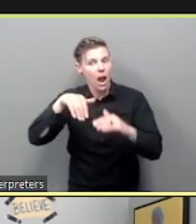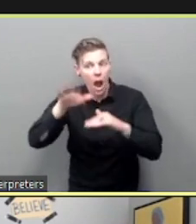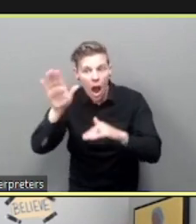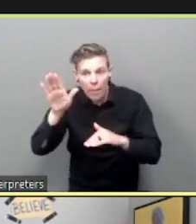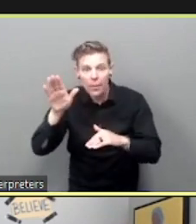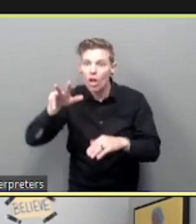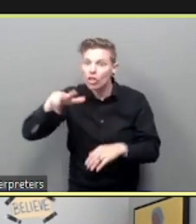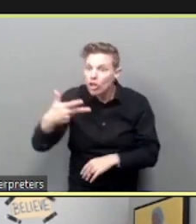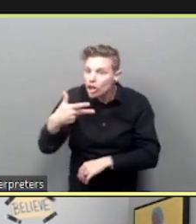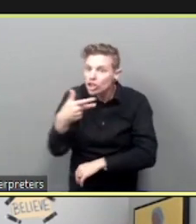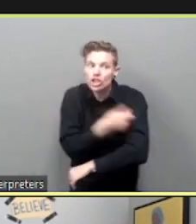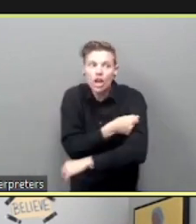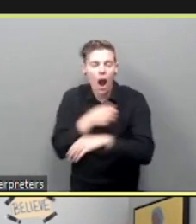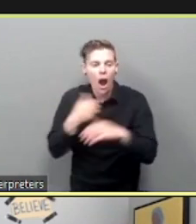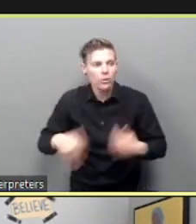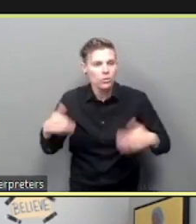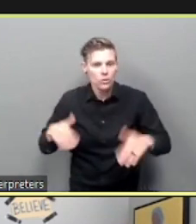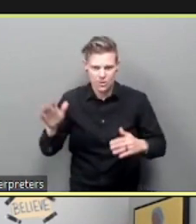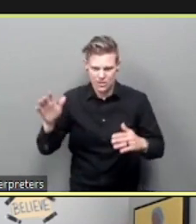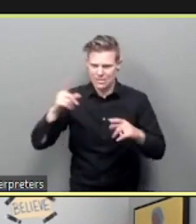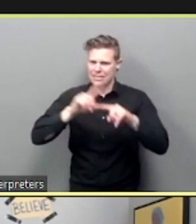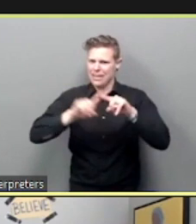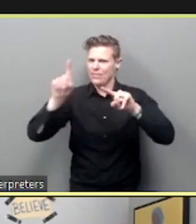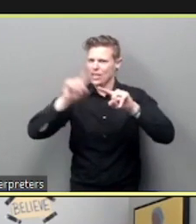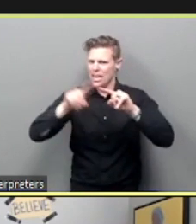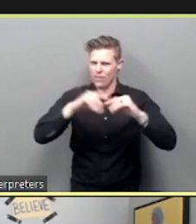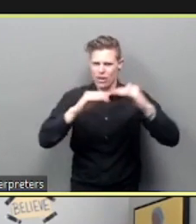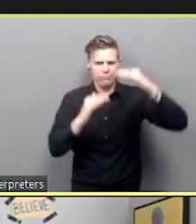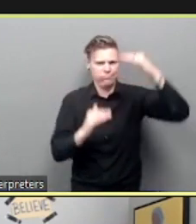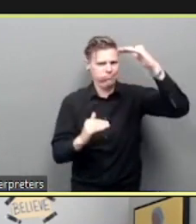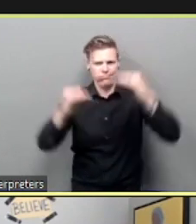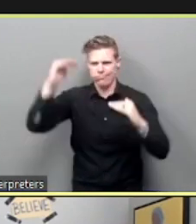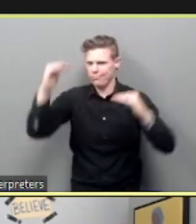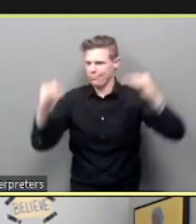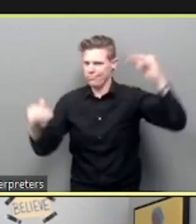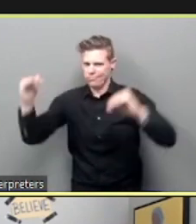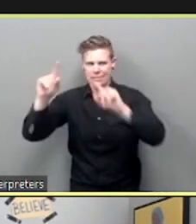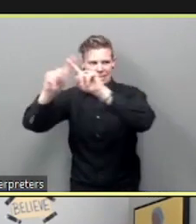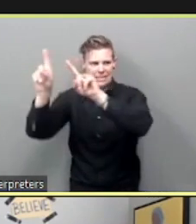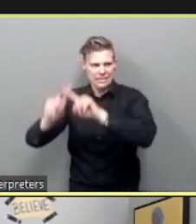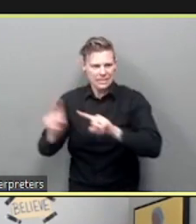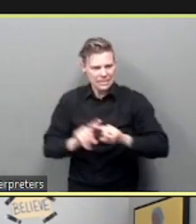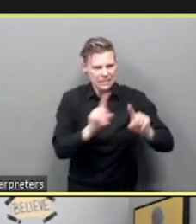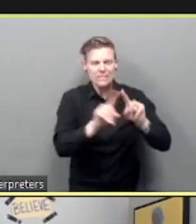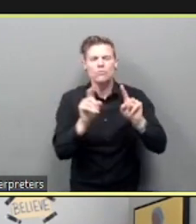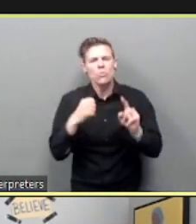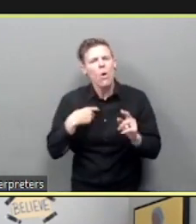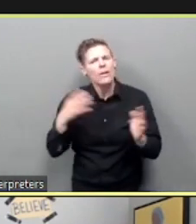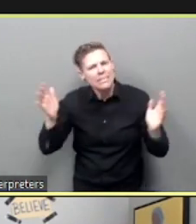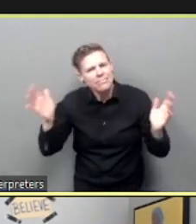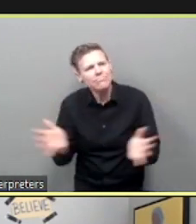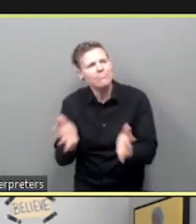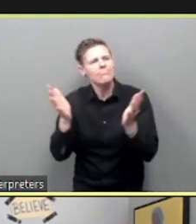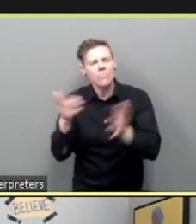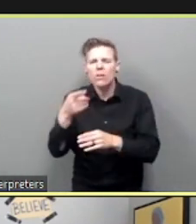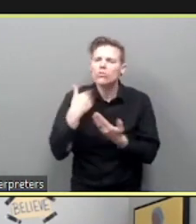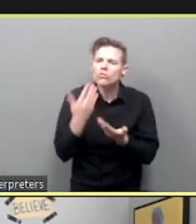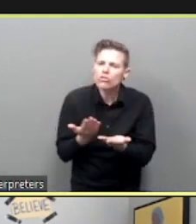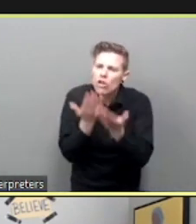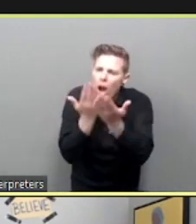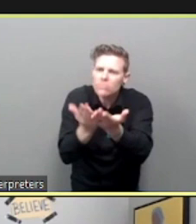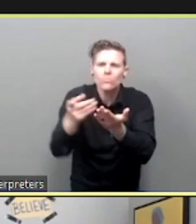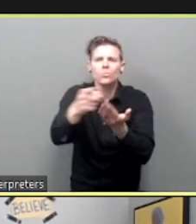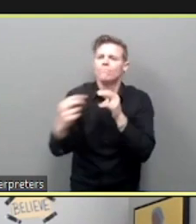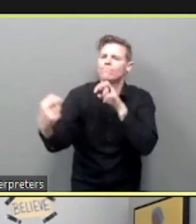throughout the state. And we just continue to encourage people to talk to their trusted people in their communities to try to get